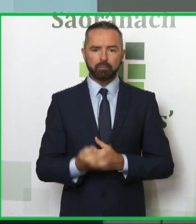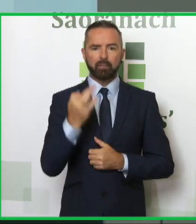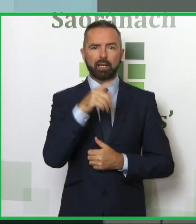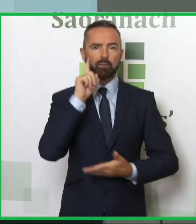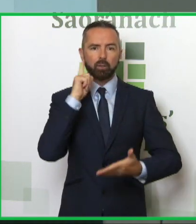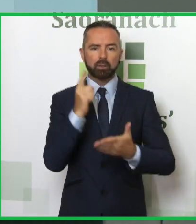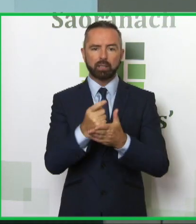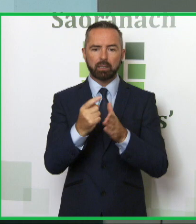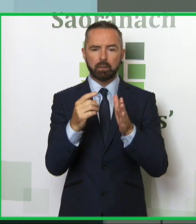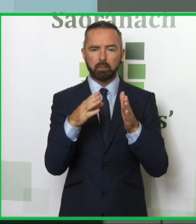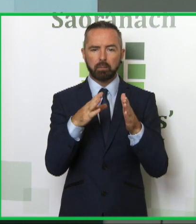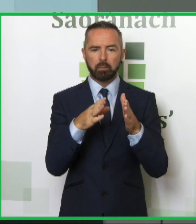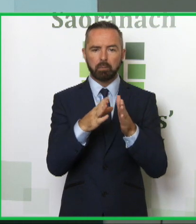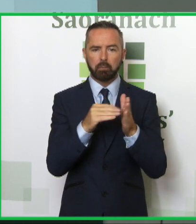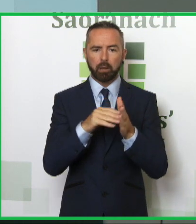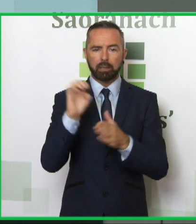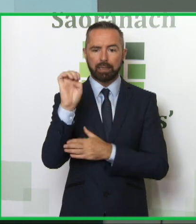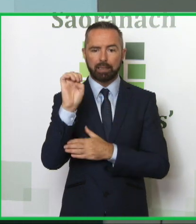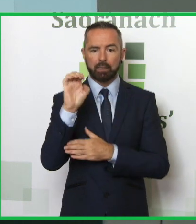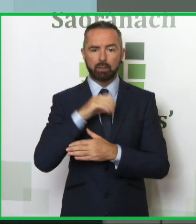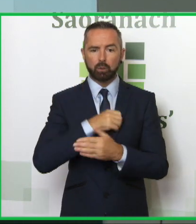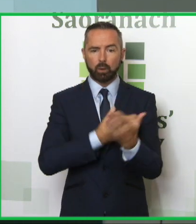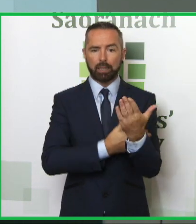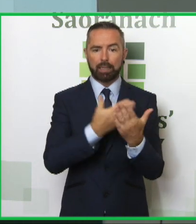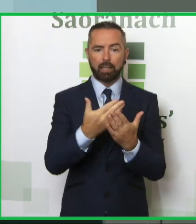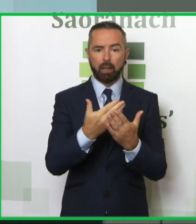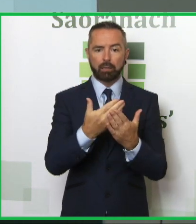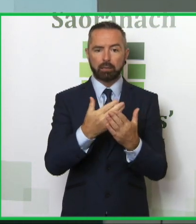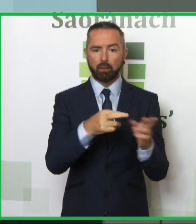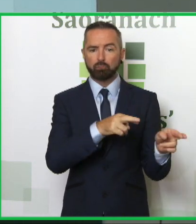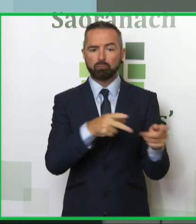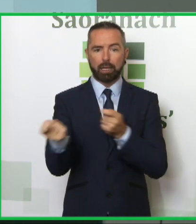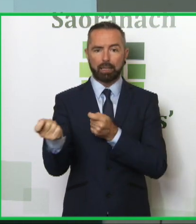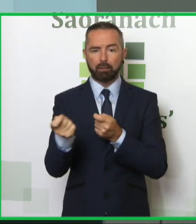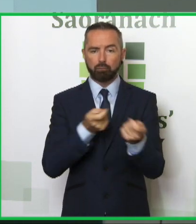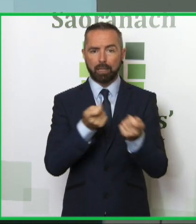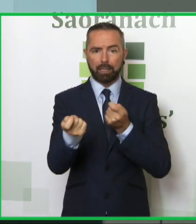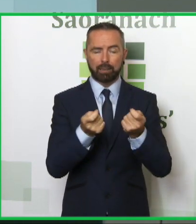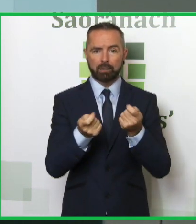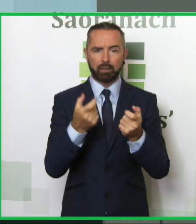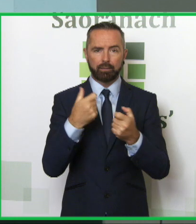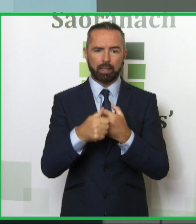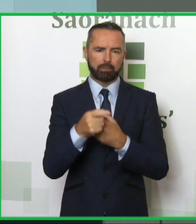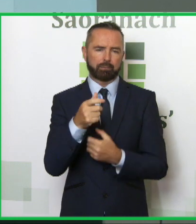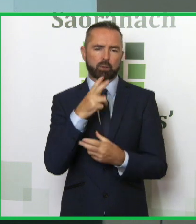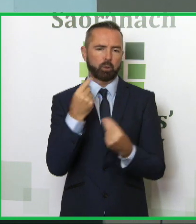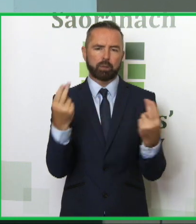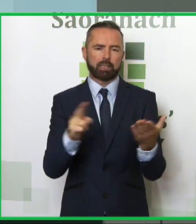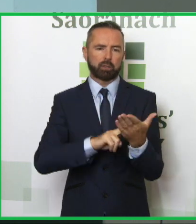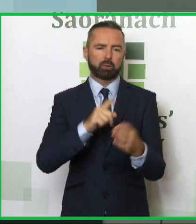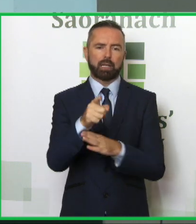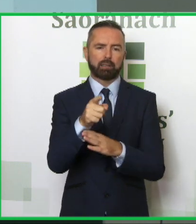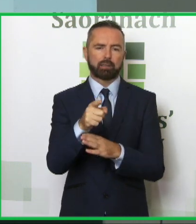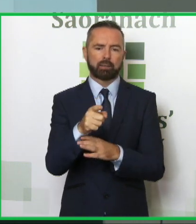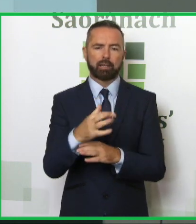go with Model E and legalise and regulate drugs, then there won't be an adult caution scheme necessary. Or likewise, if there's a version of, let's call